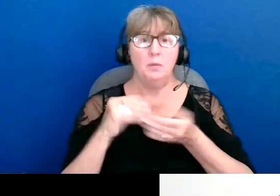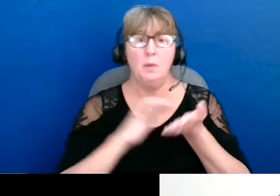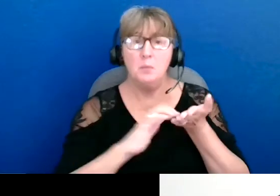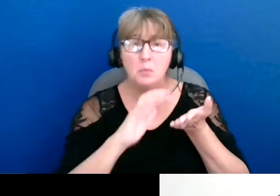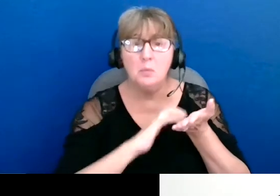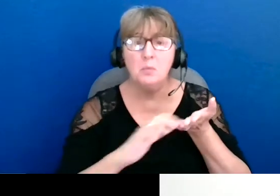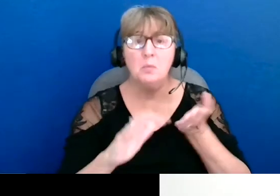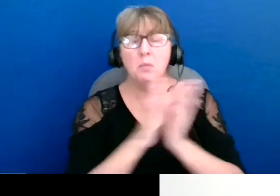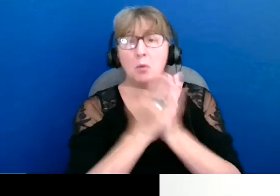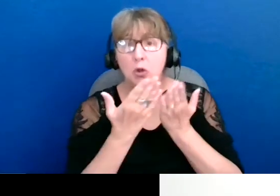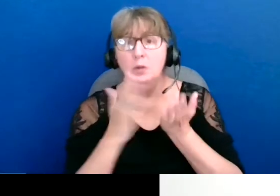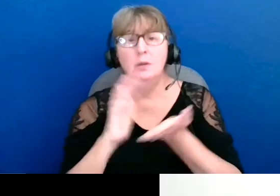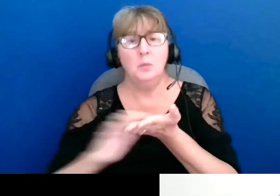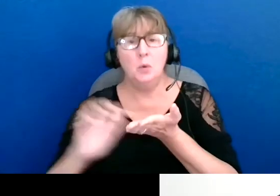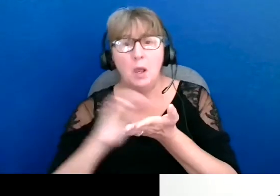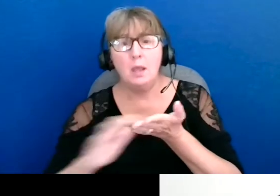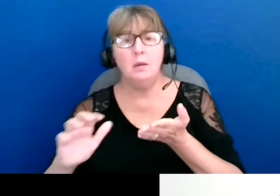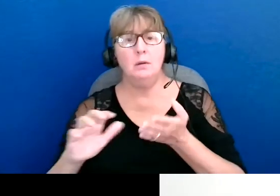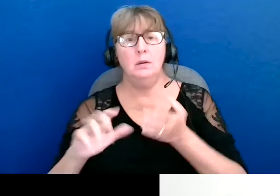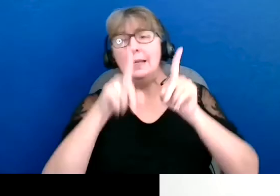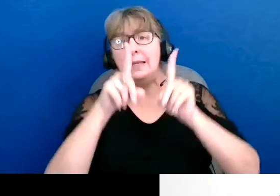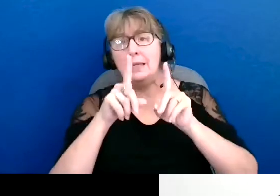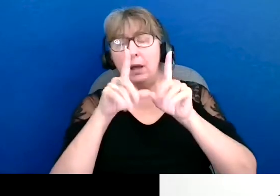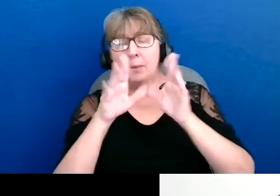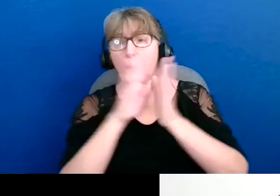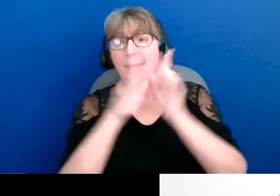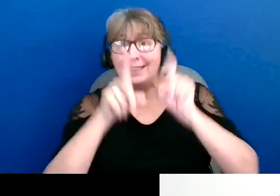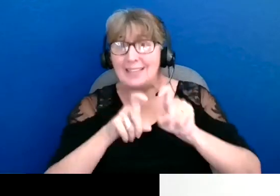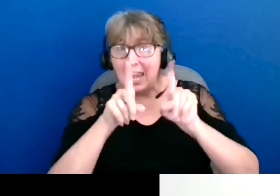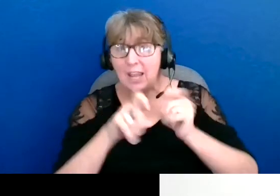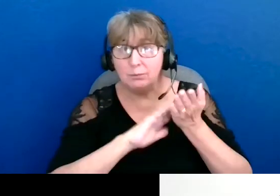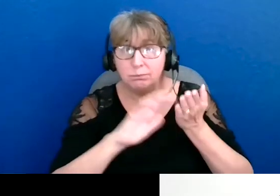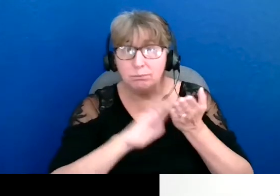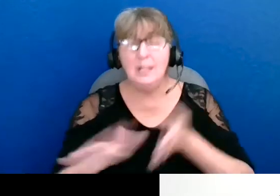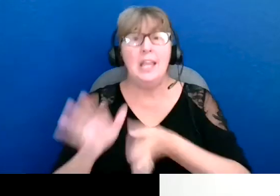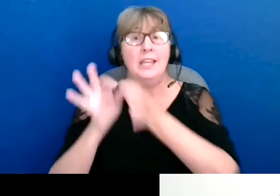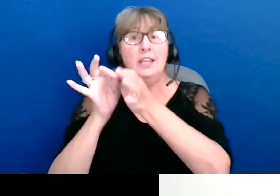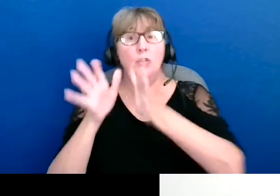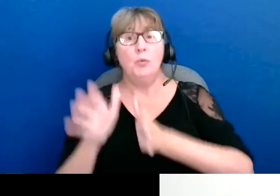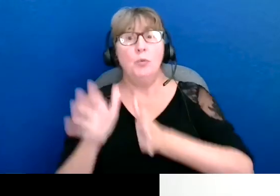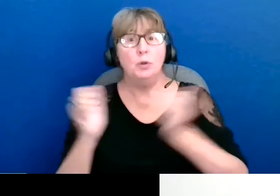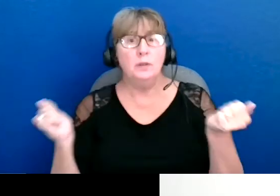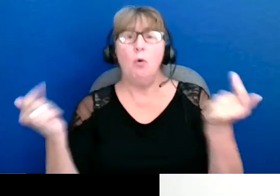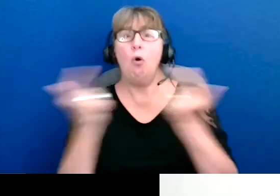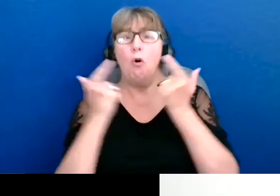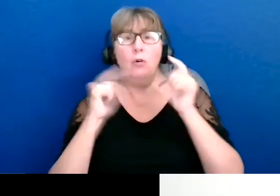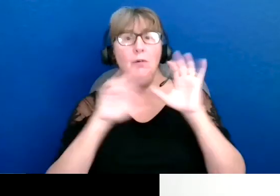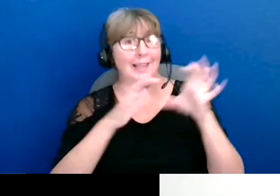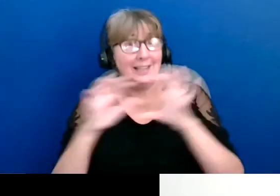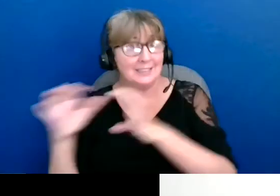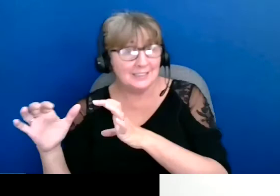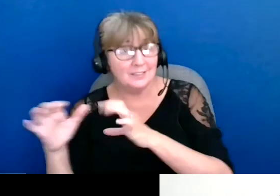were in Braille, my exams were in Braille, I had interpreters in all my classes. I wanted